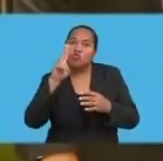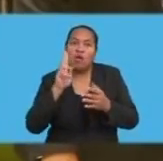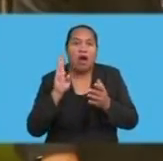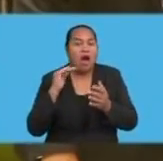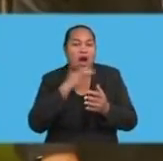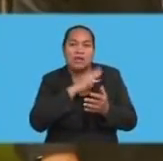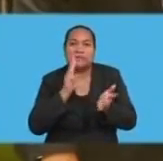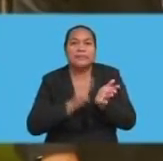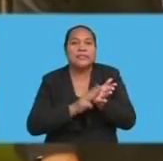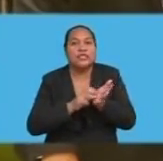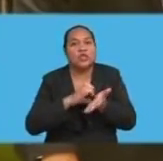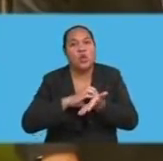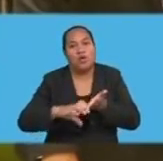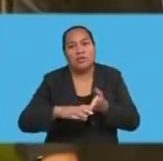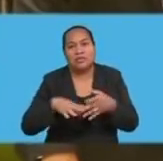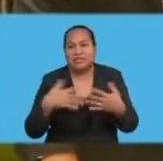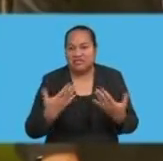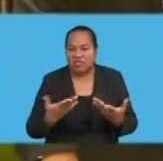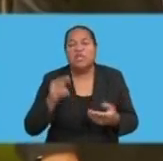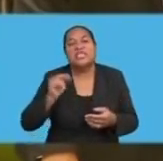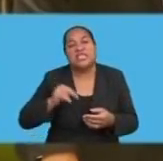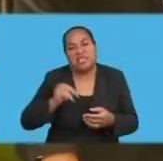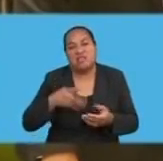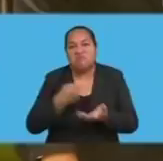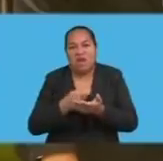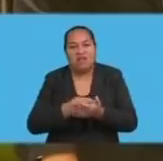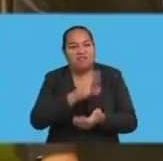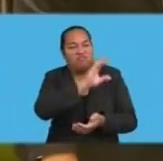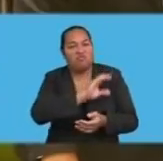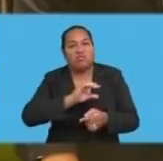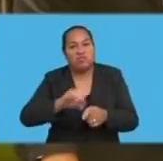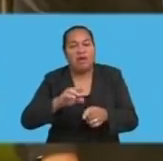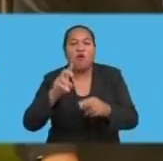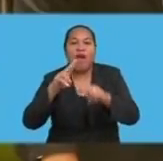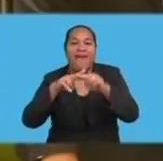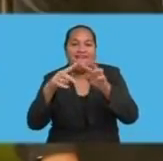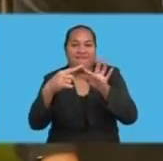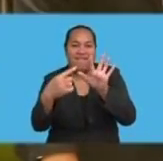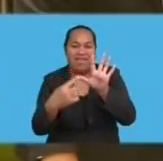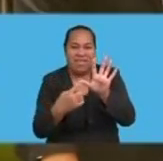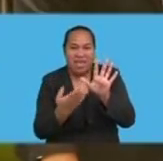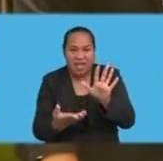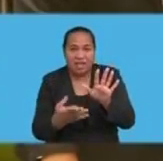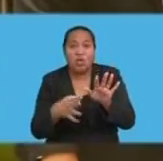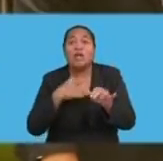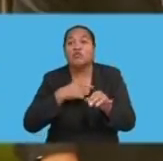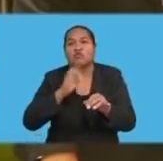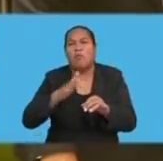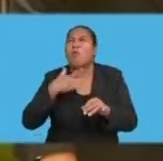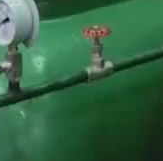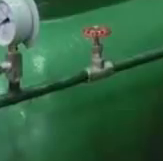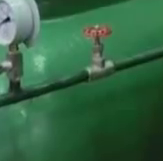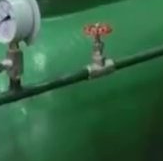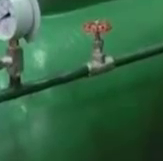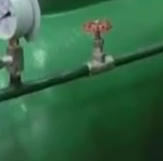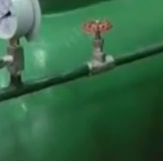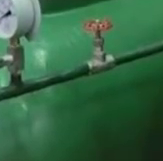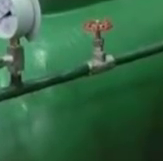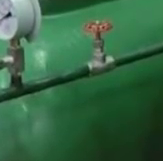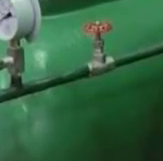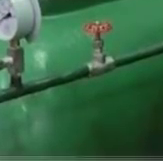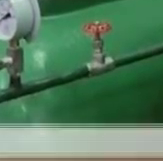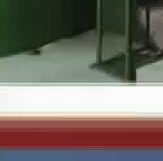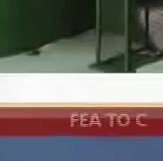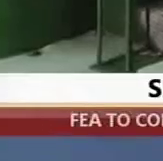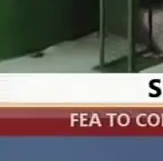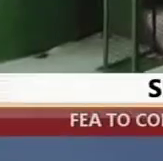That's the kind of capital input is required in FEA to stop any lightning strikes stopping us from getting any electricity. The acting